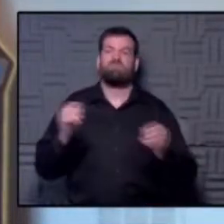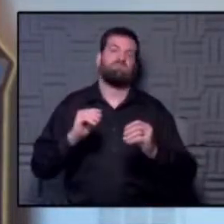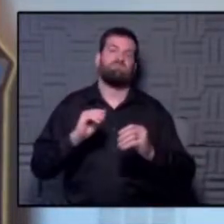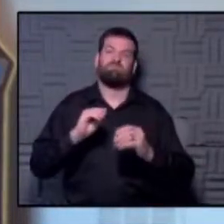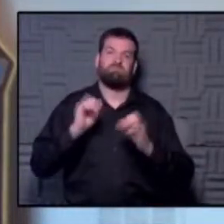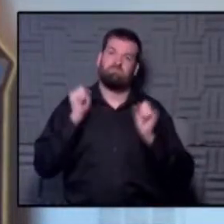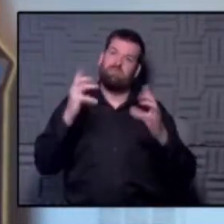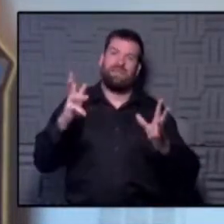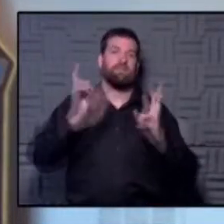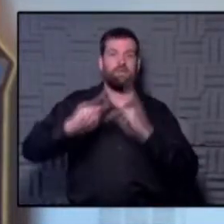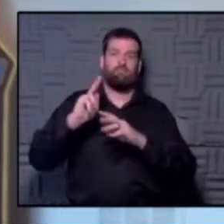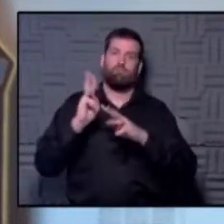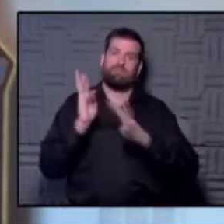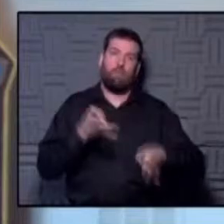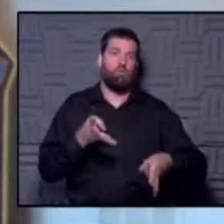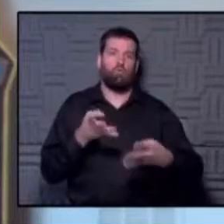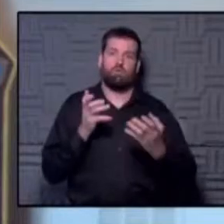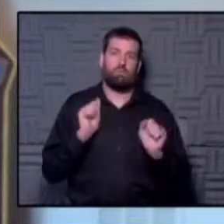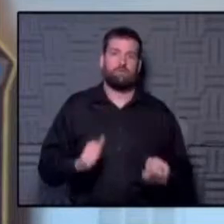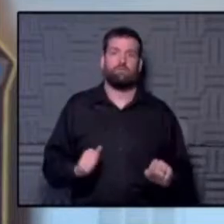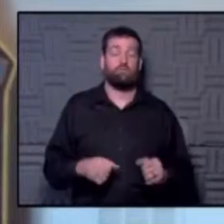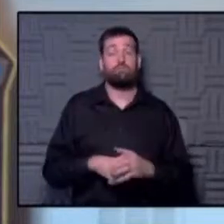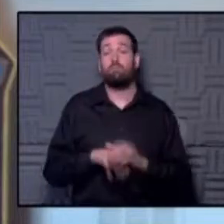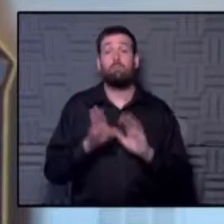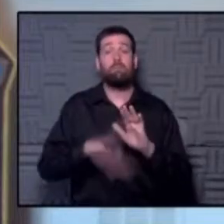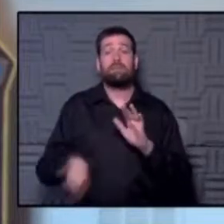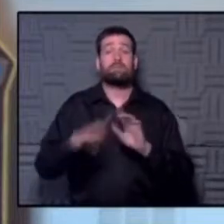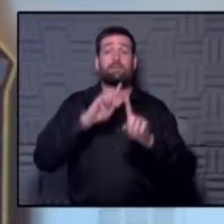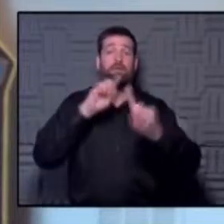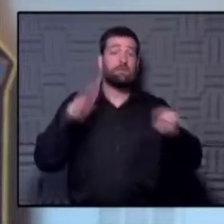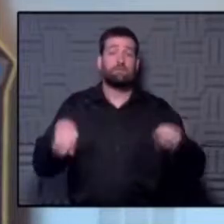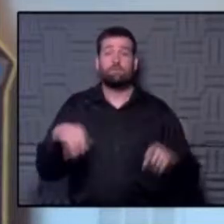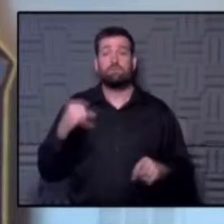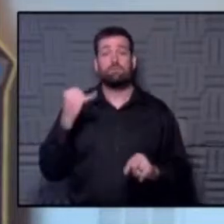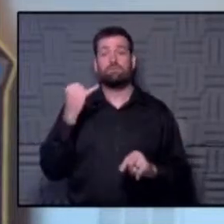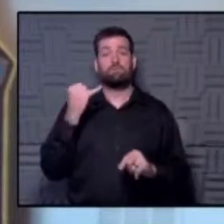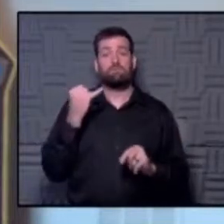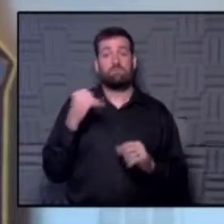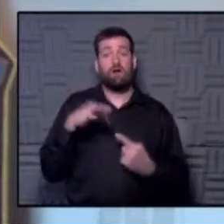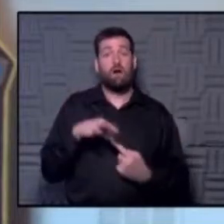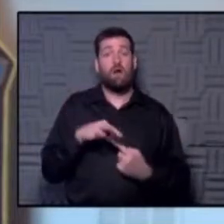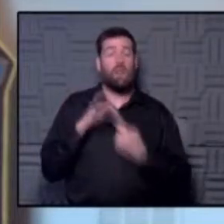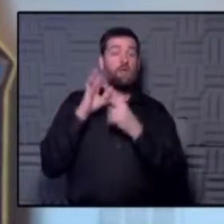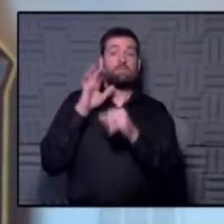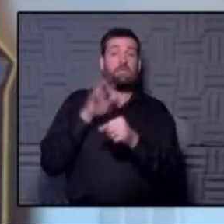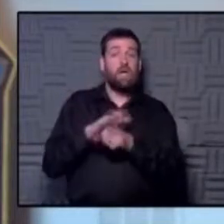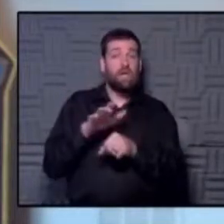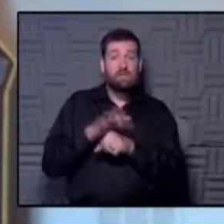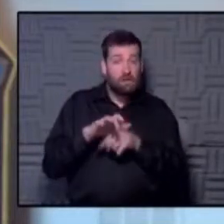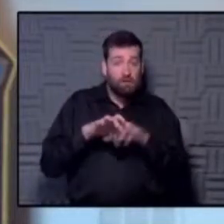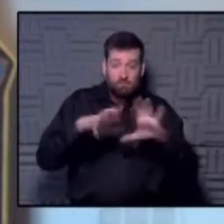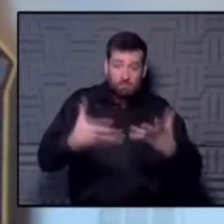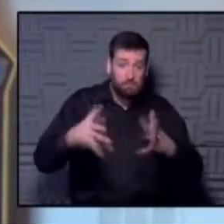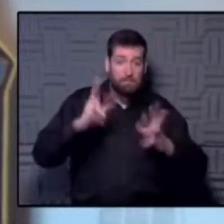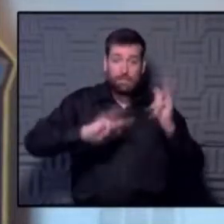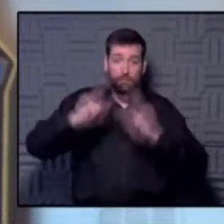people as possible. And the basic answer is, if it doesn't reach a sufficient installed base, it's not really useful, because the challenge